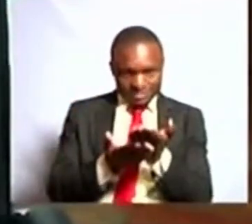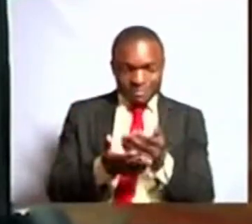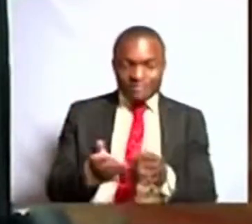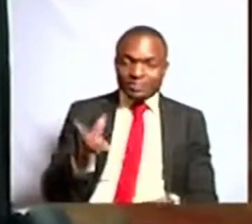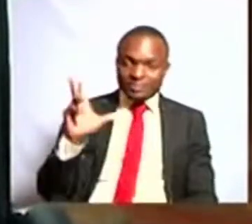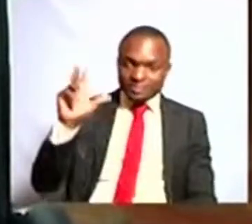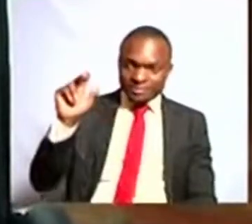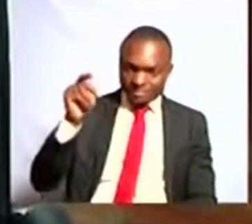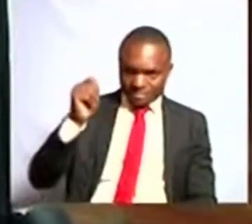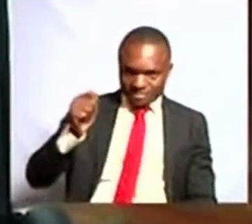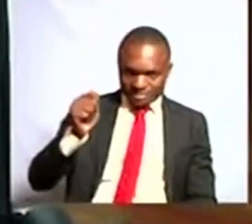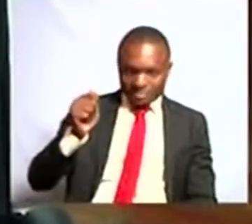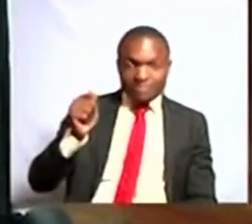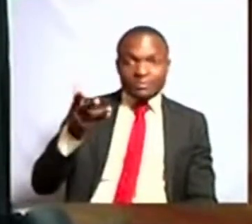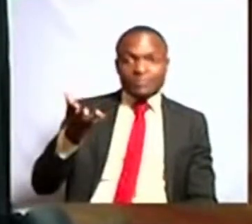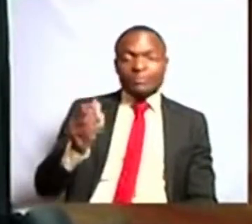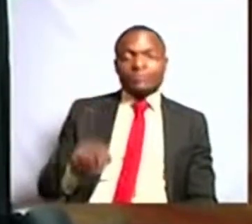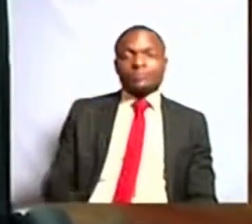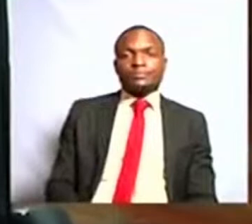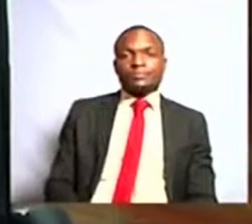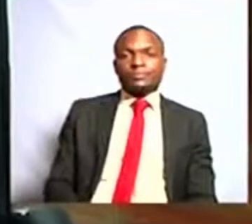Appendix 13.